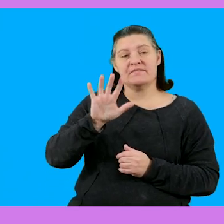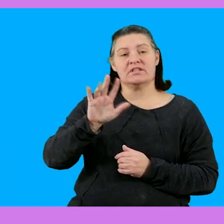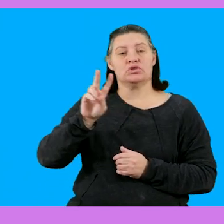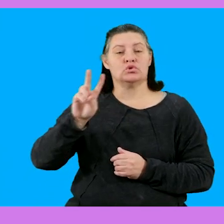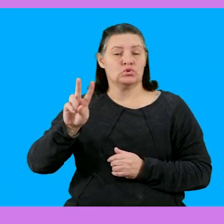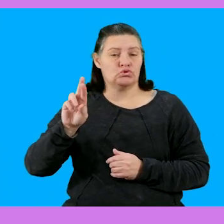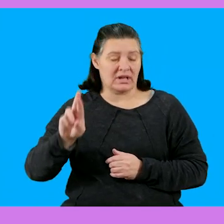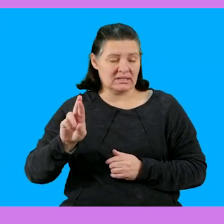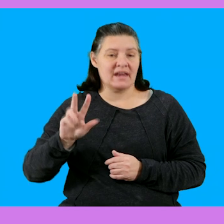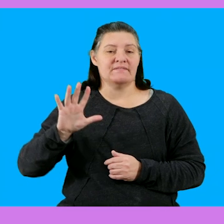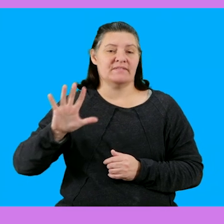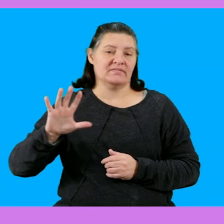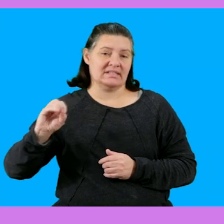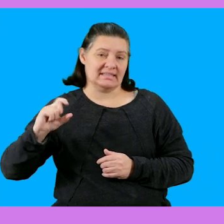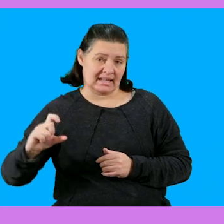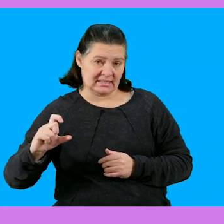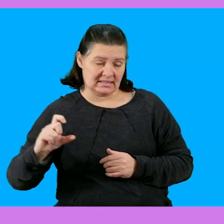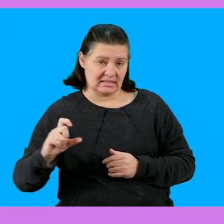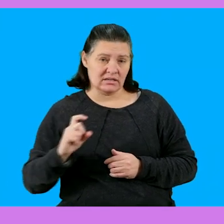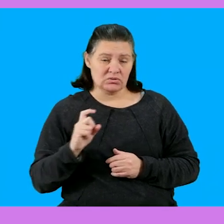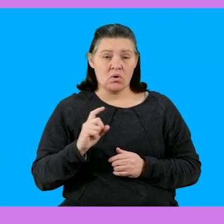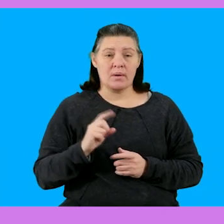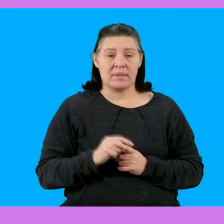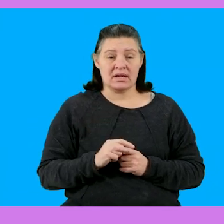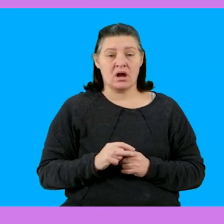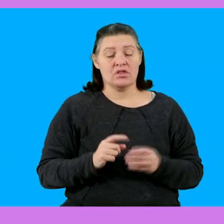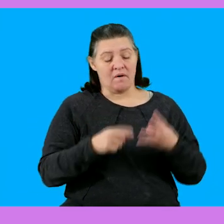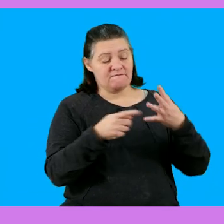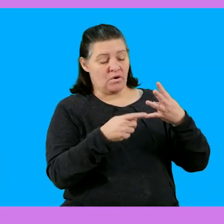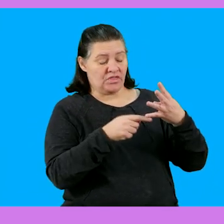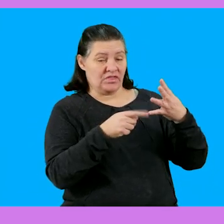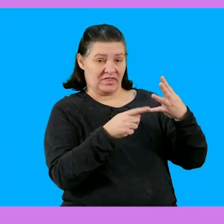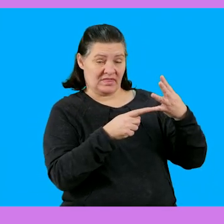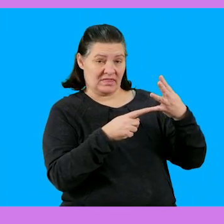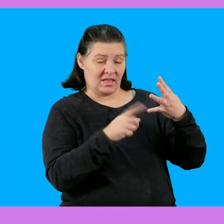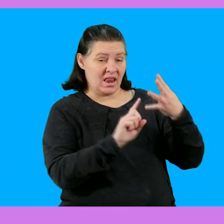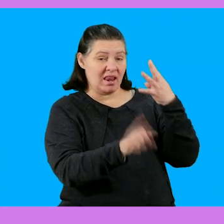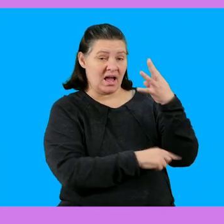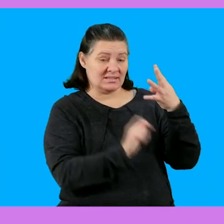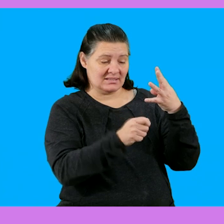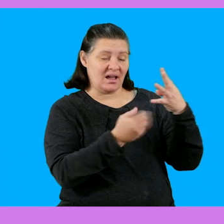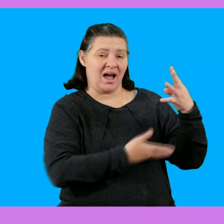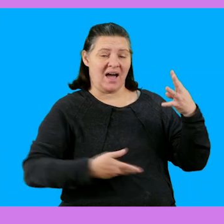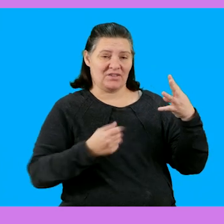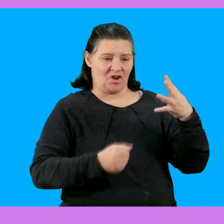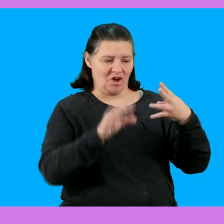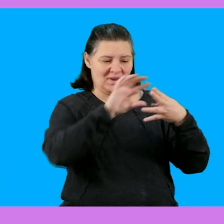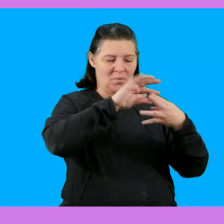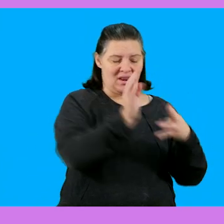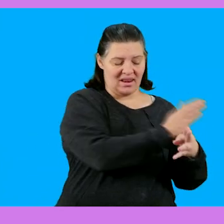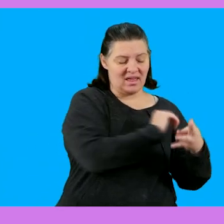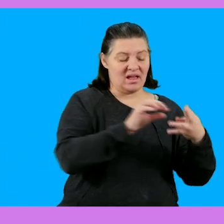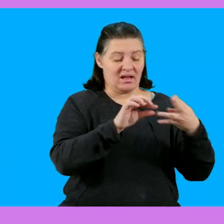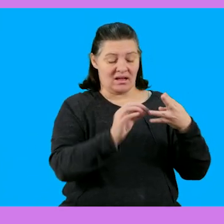23,152 rand and 50 cents. All right, remember it's 2 years. I'm moving on to the fourth half a year. So this